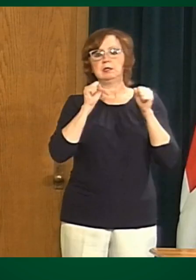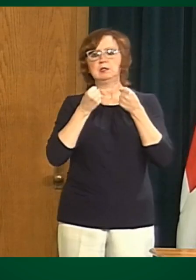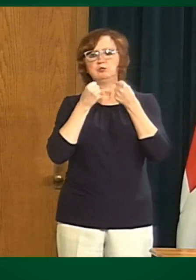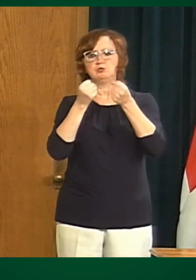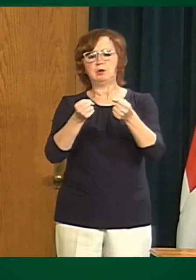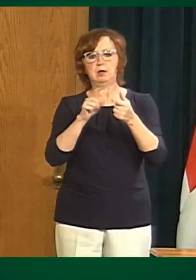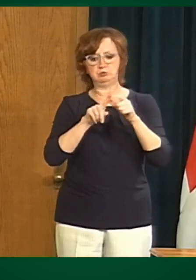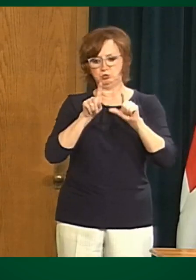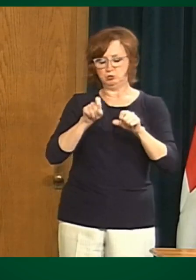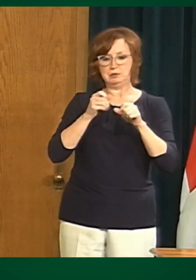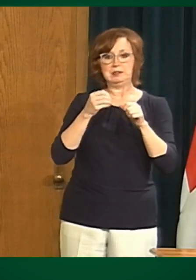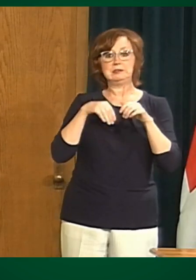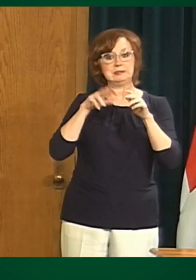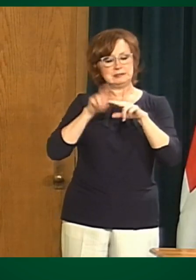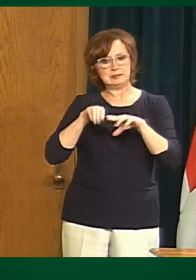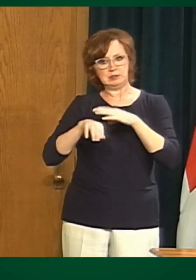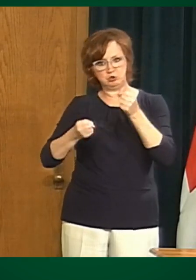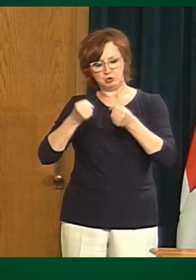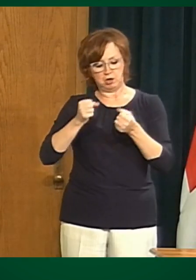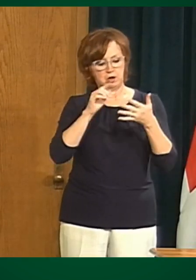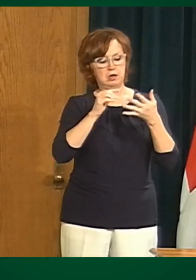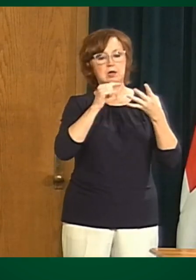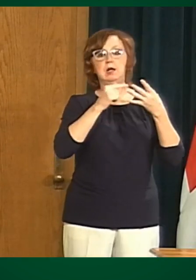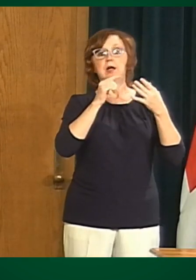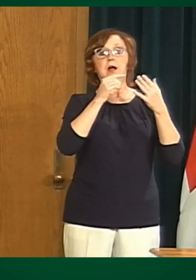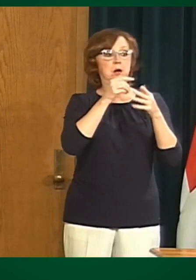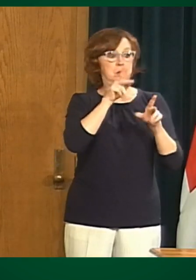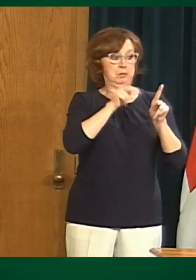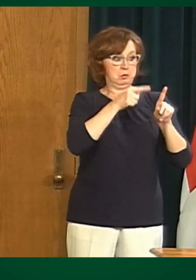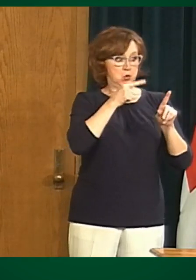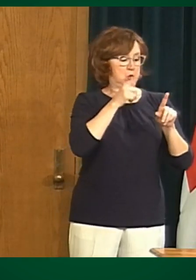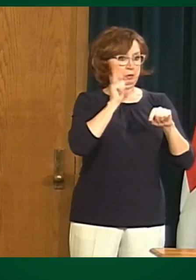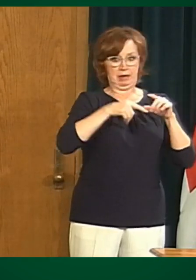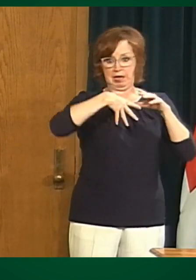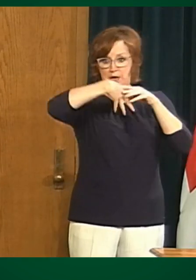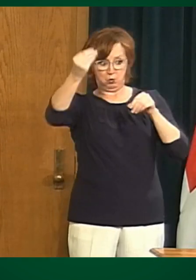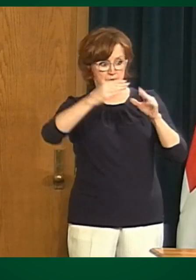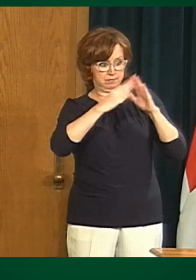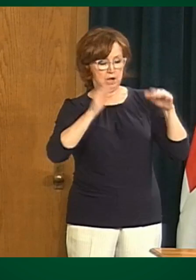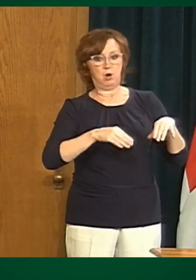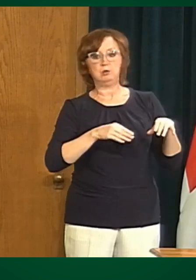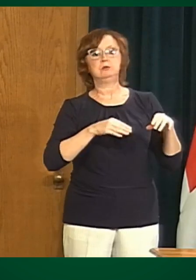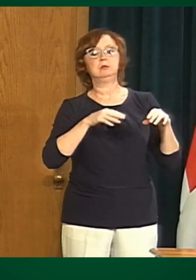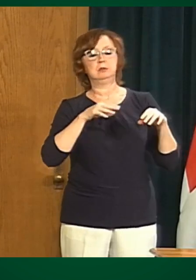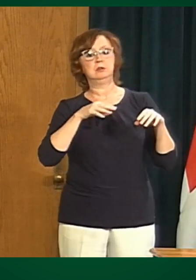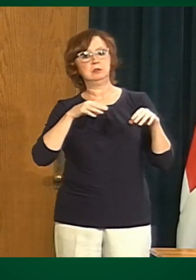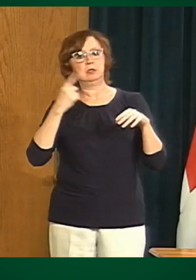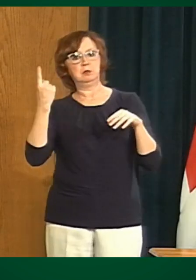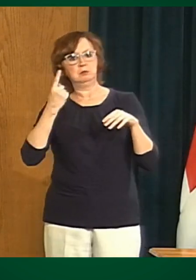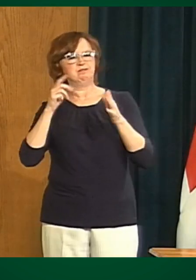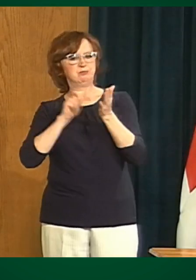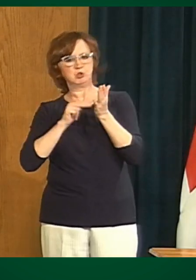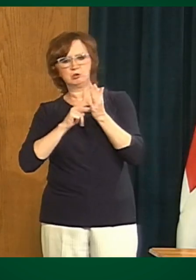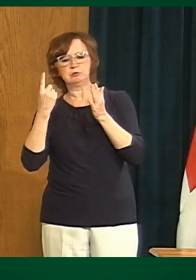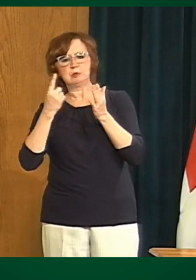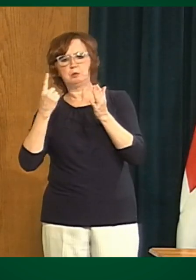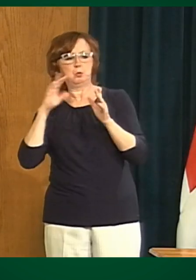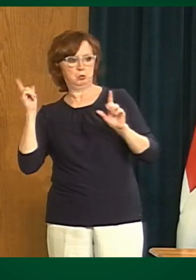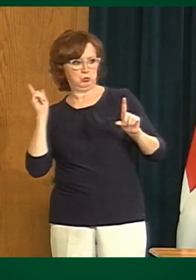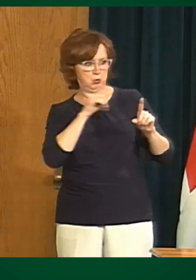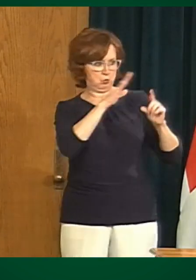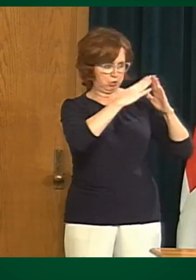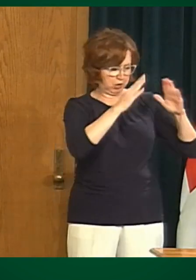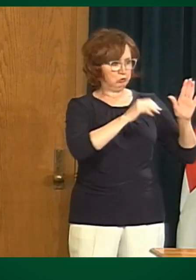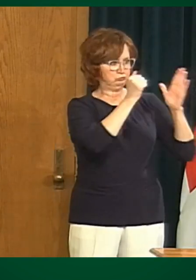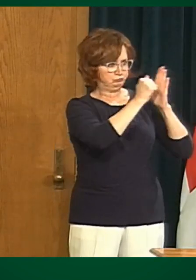door-to-door testing to known contacts, and anyone else who would like to be tested in the community of Loche will be